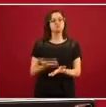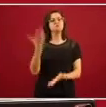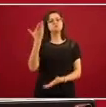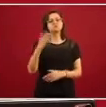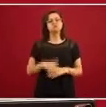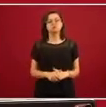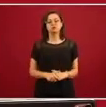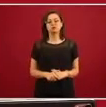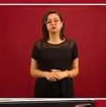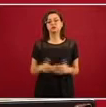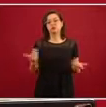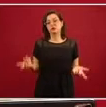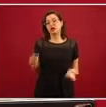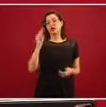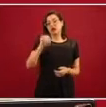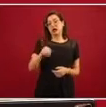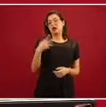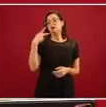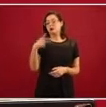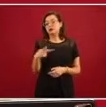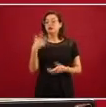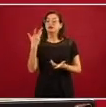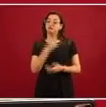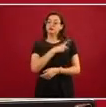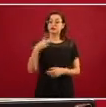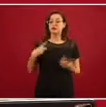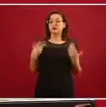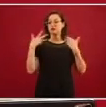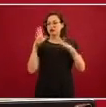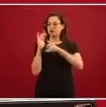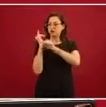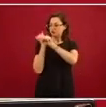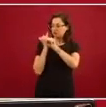right or she has the right to go to the closest